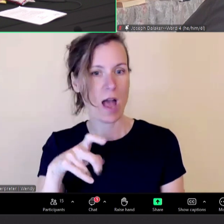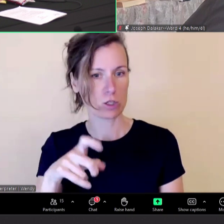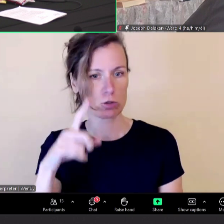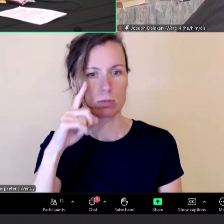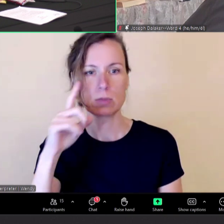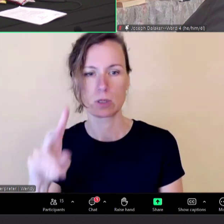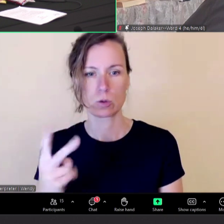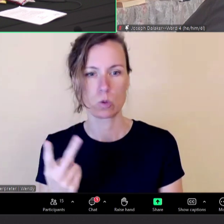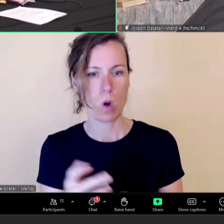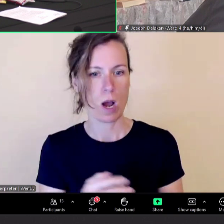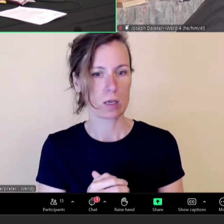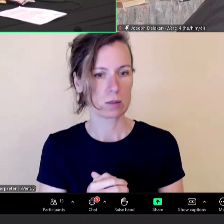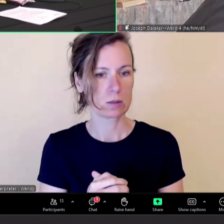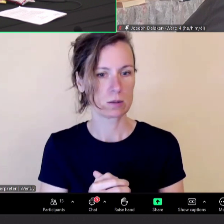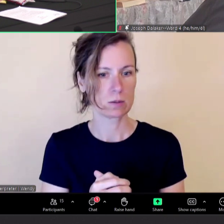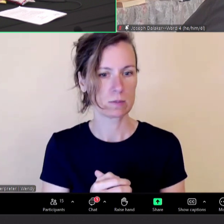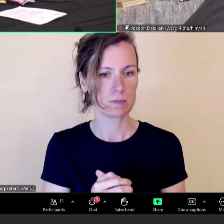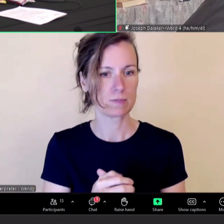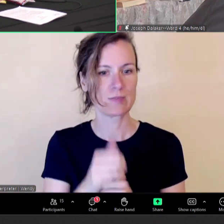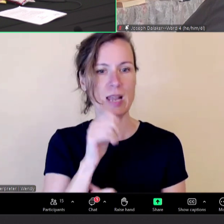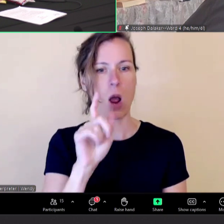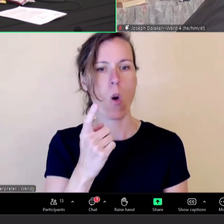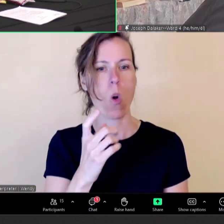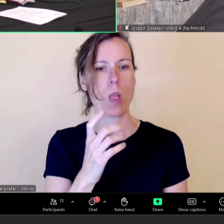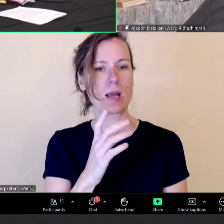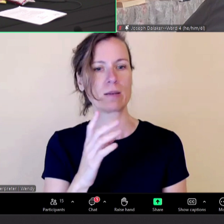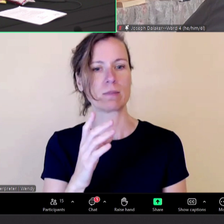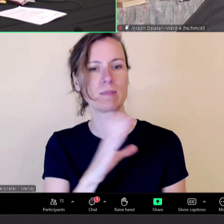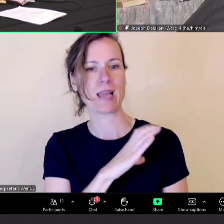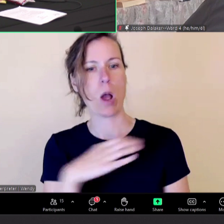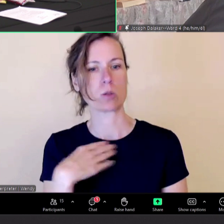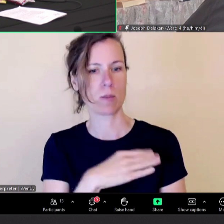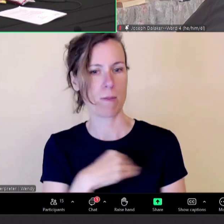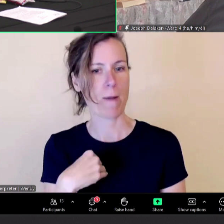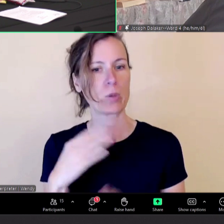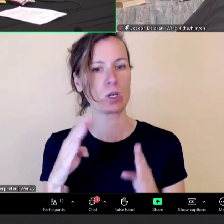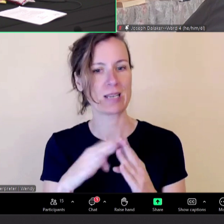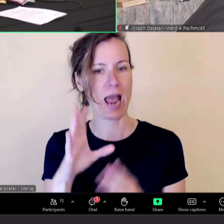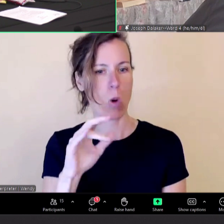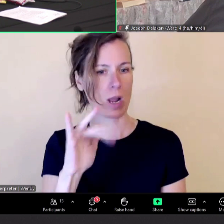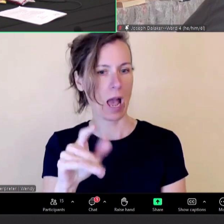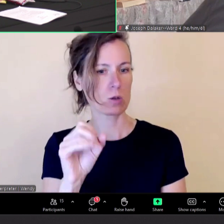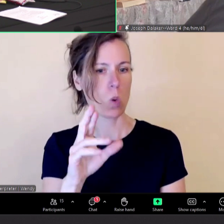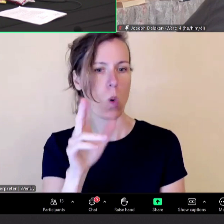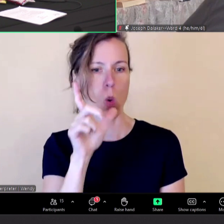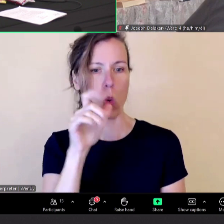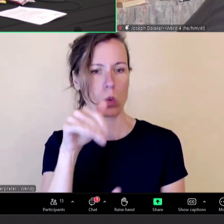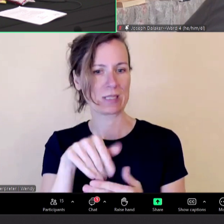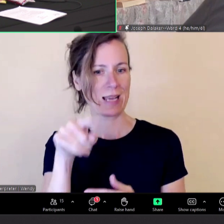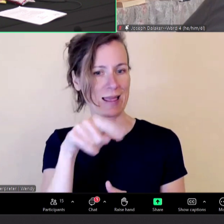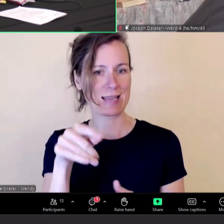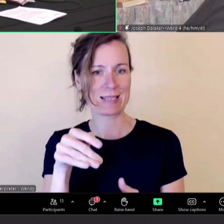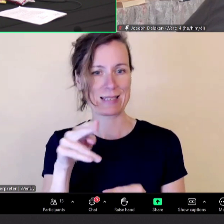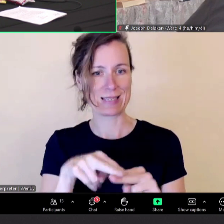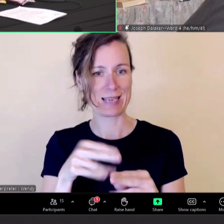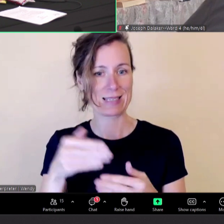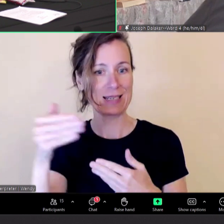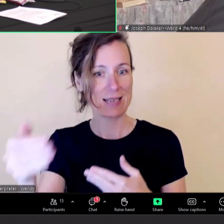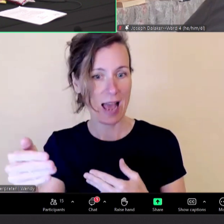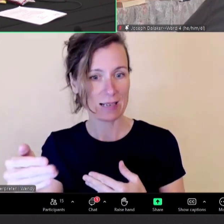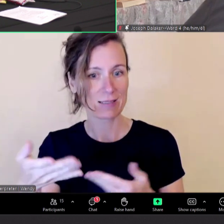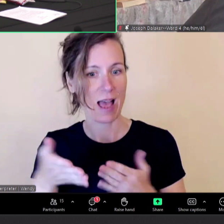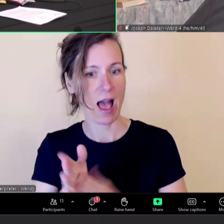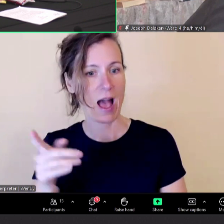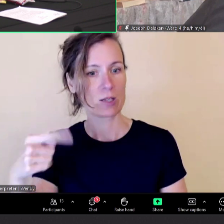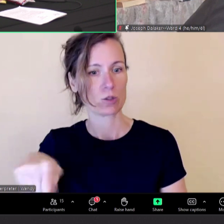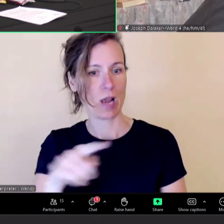or whoever is up next within these seats, I ask you guys to take a walk. I'm open, call me. We'll definitely take a walk